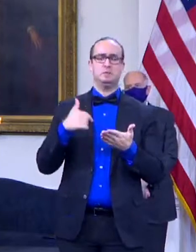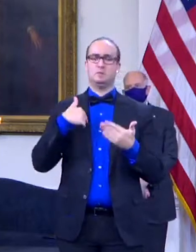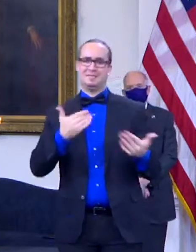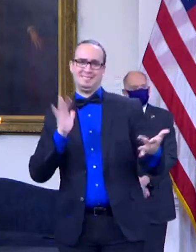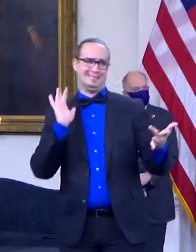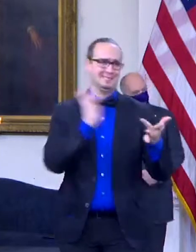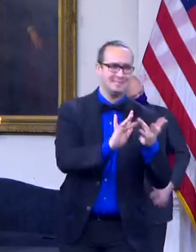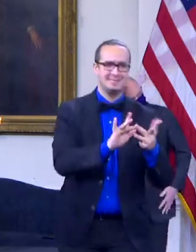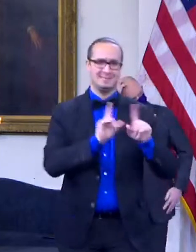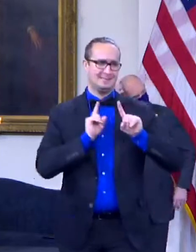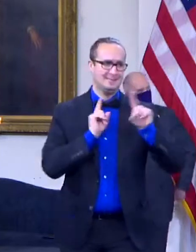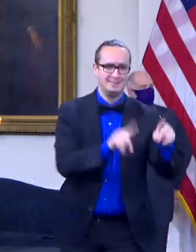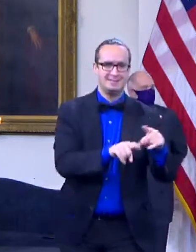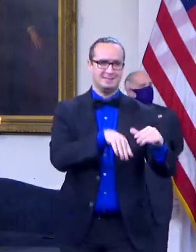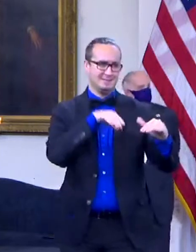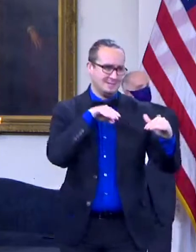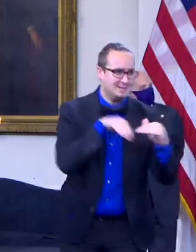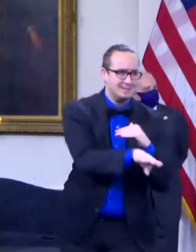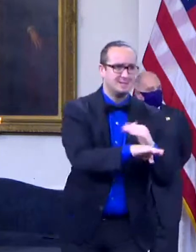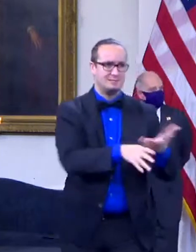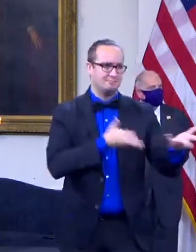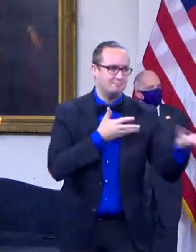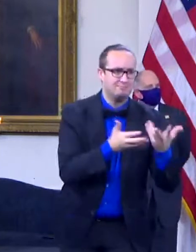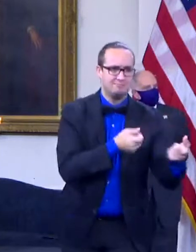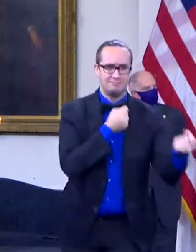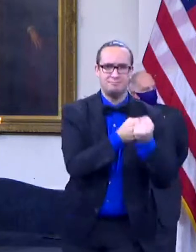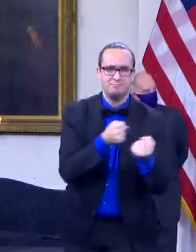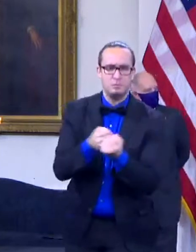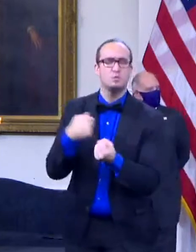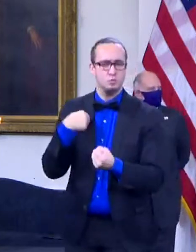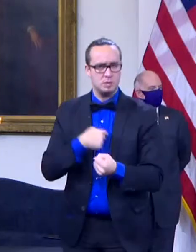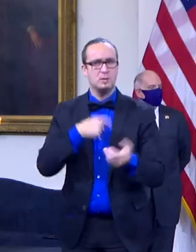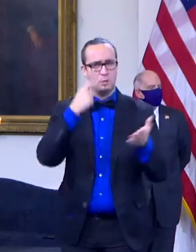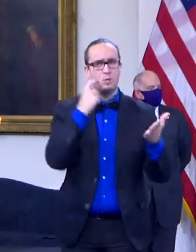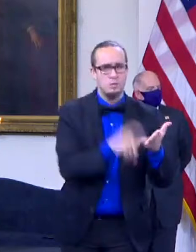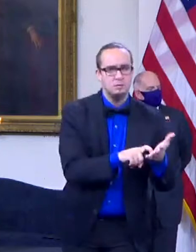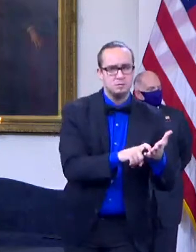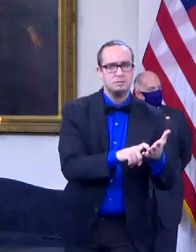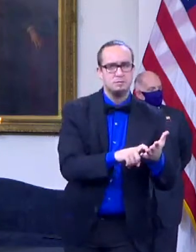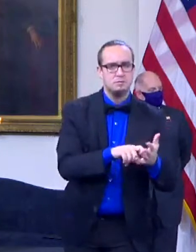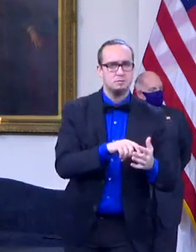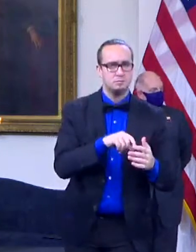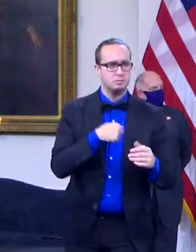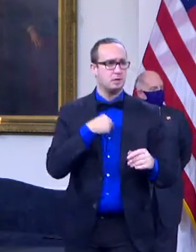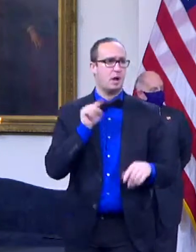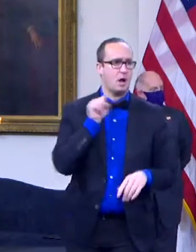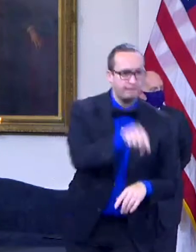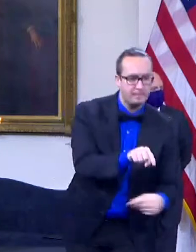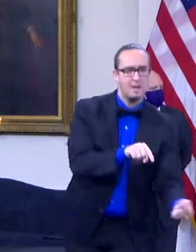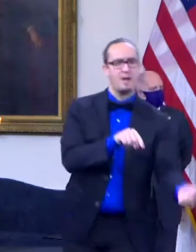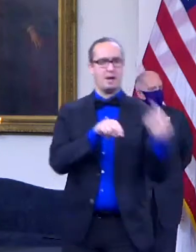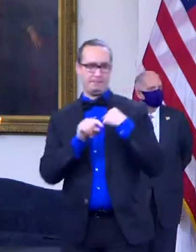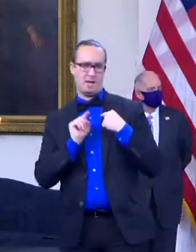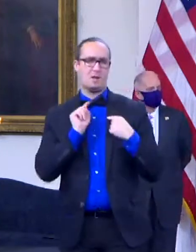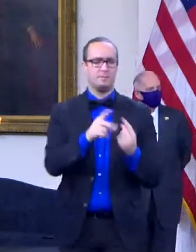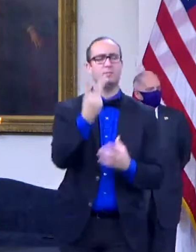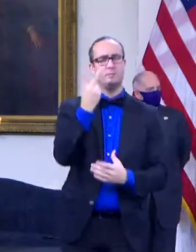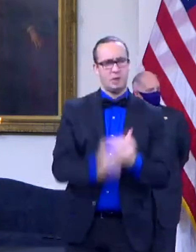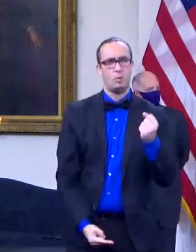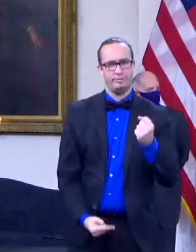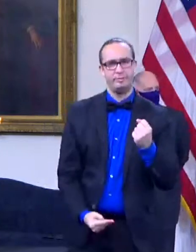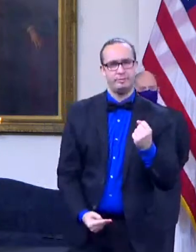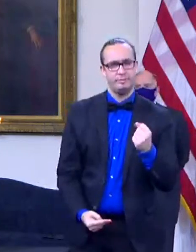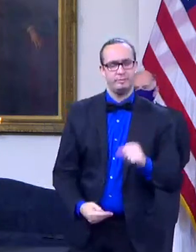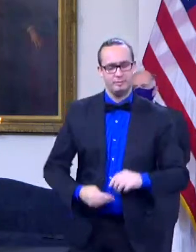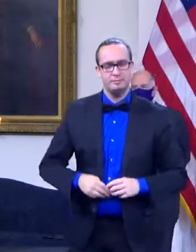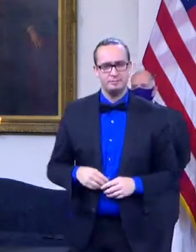ensure that we have the right partners. So we're hitting it from both angles, and the data drives us to do that. And then, so it